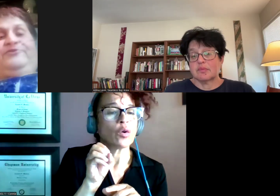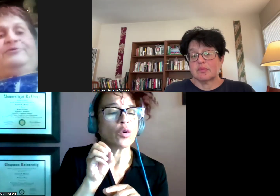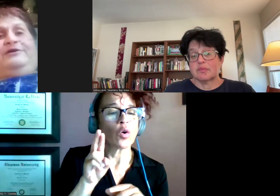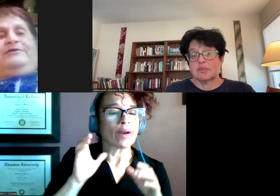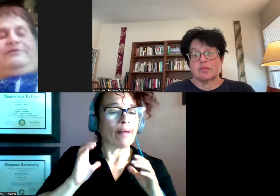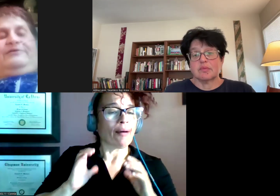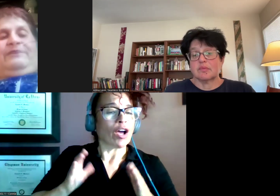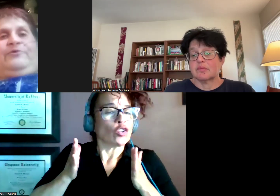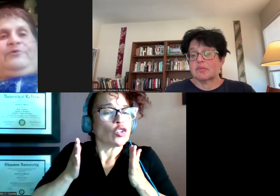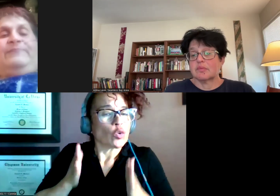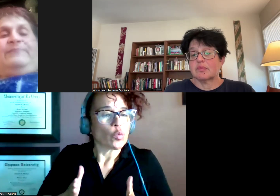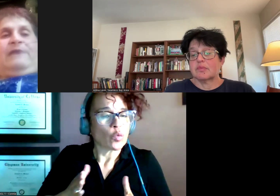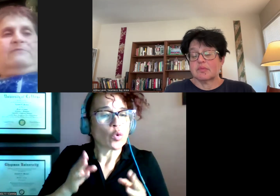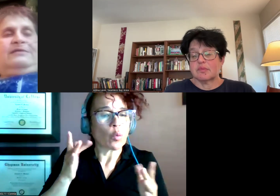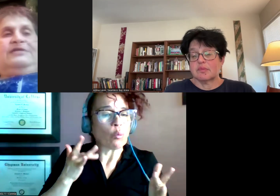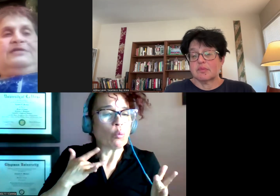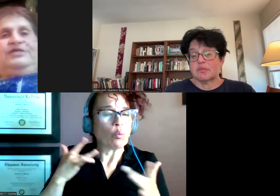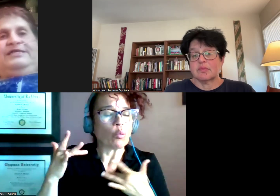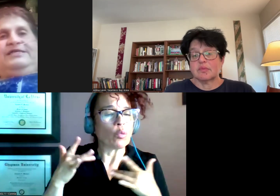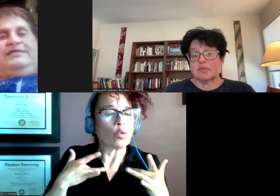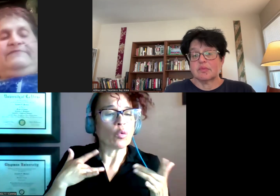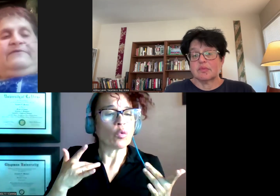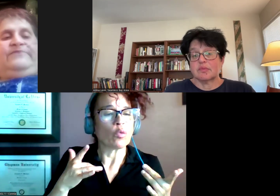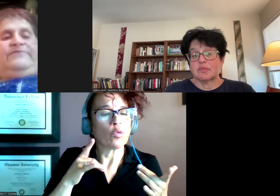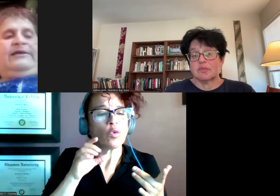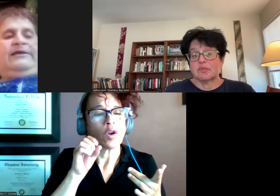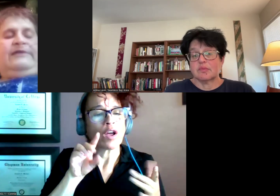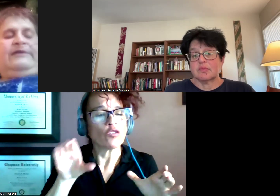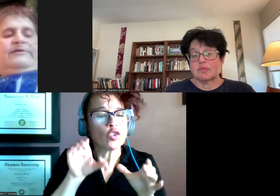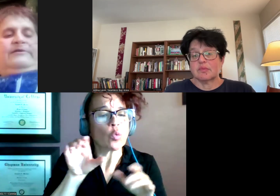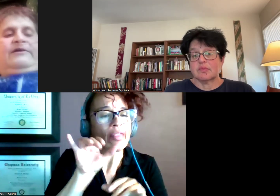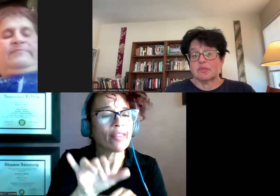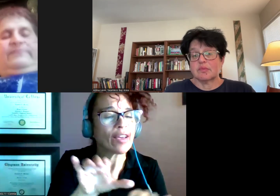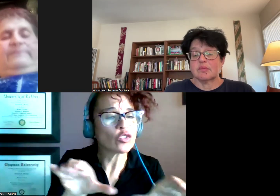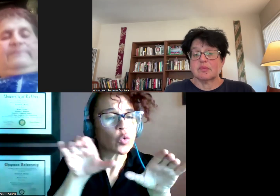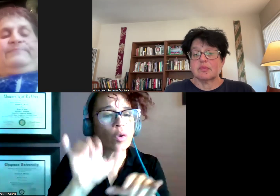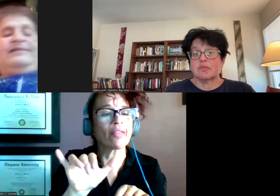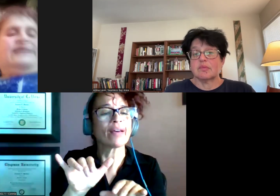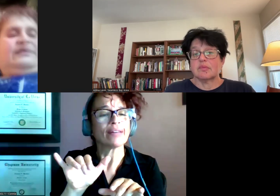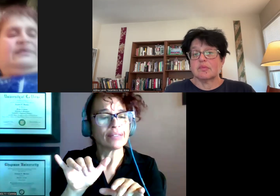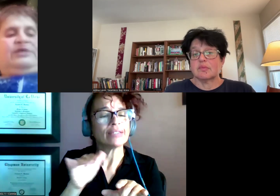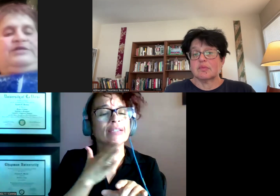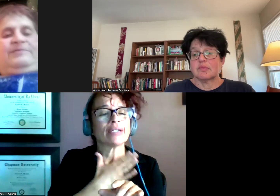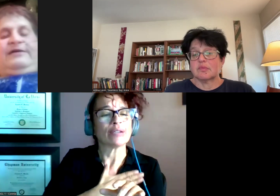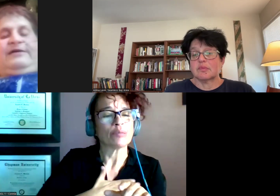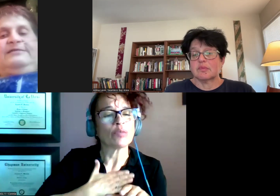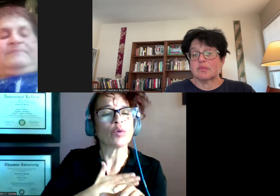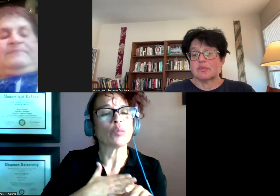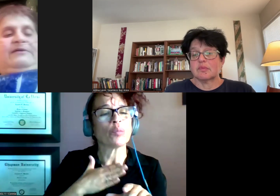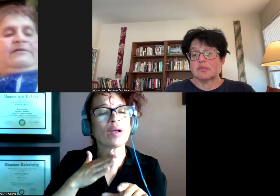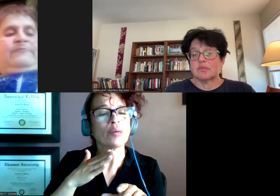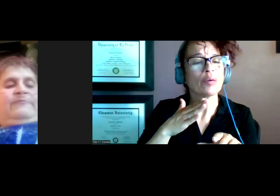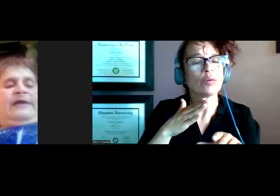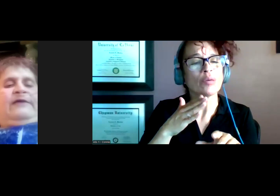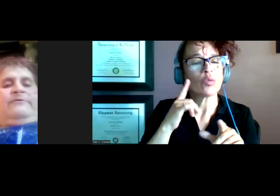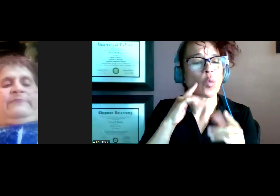consumer and worried about the logistics of doing that, please ask questions because